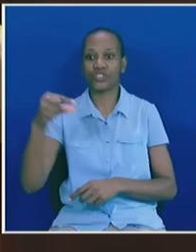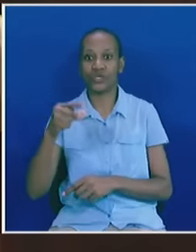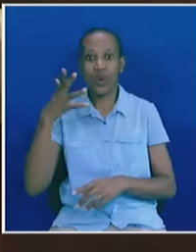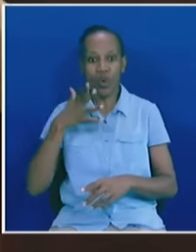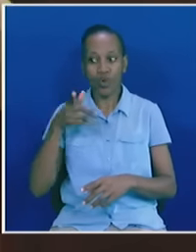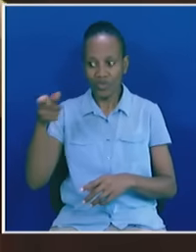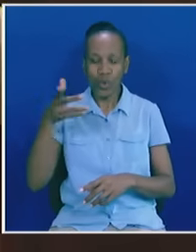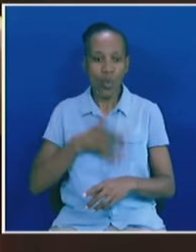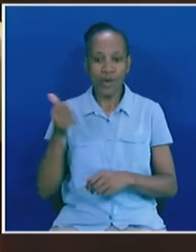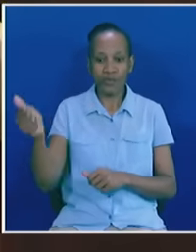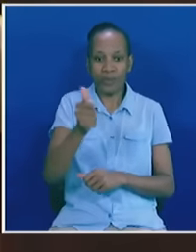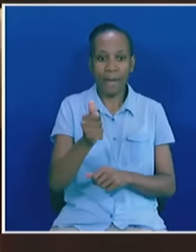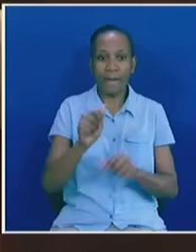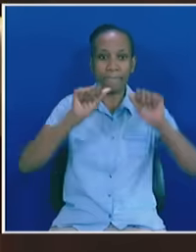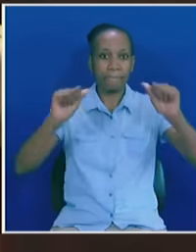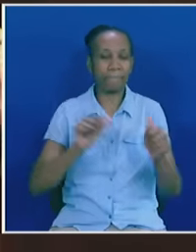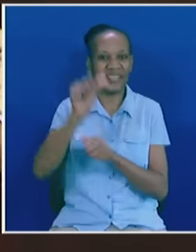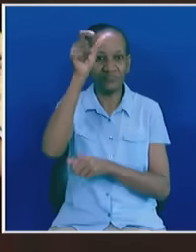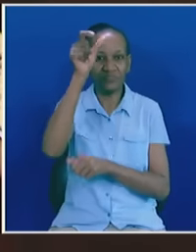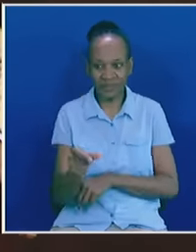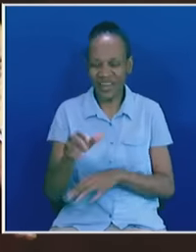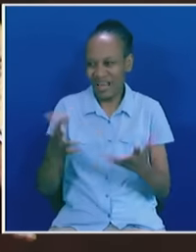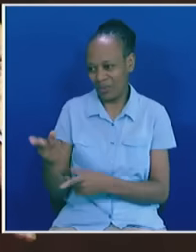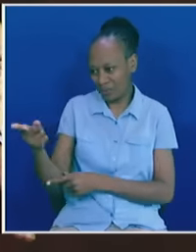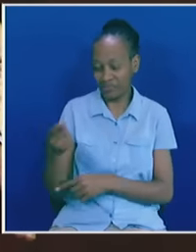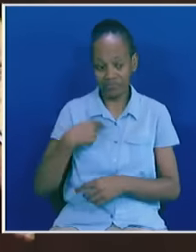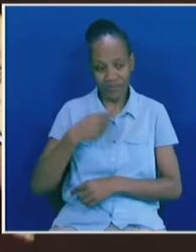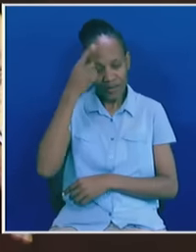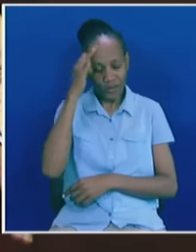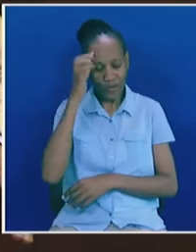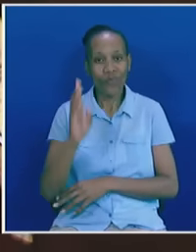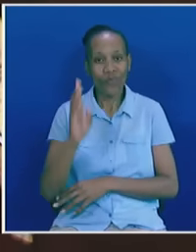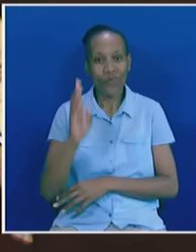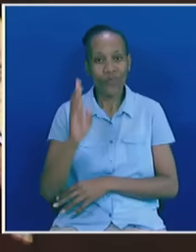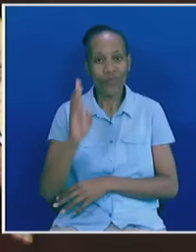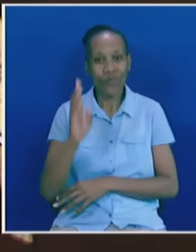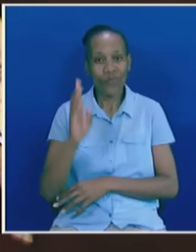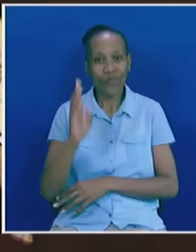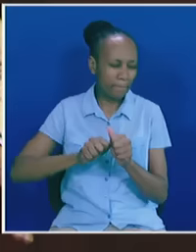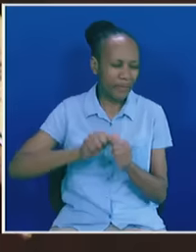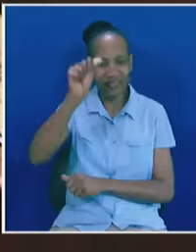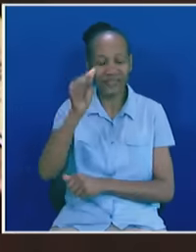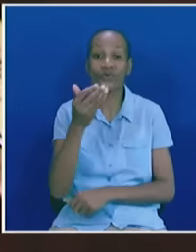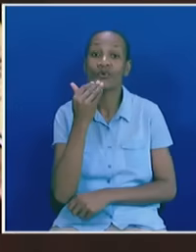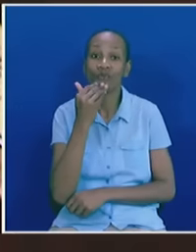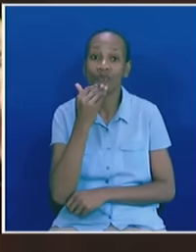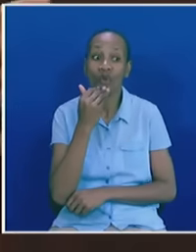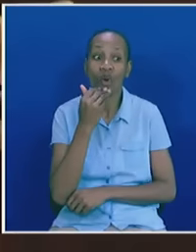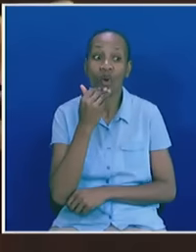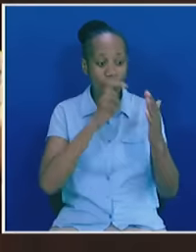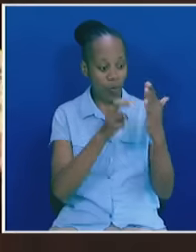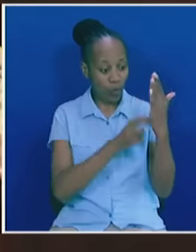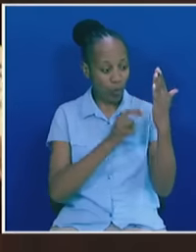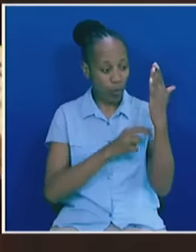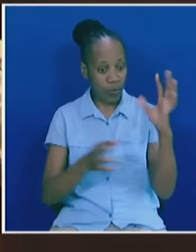candidate. According to me, a suitable candidate is the candidate that meets the requirements.